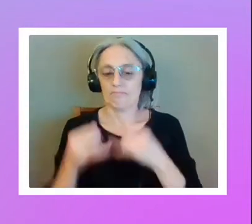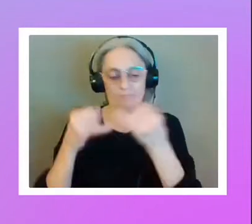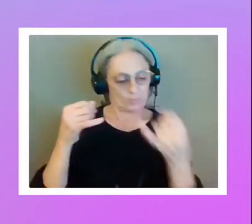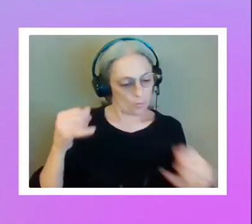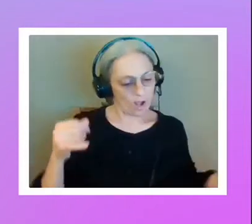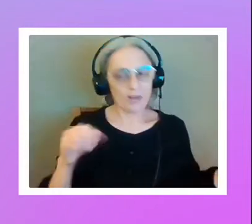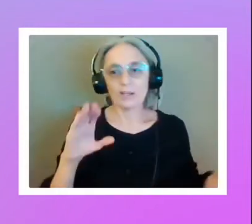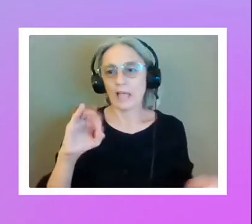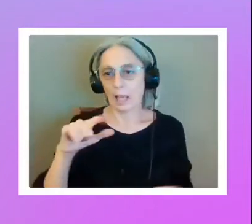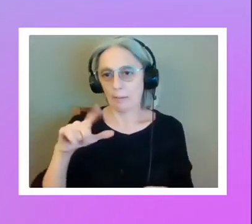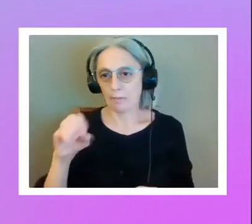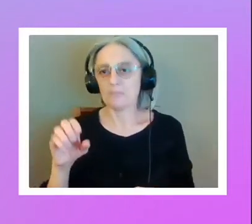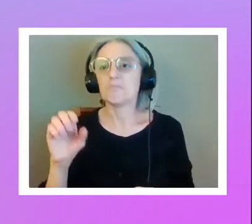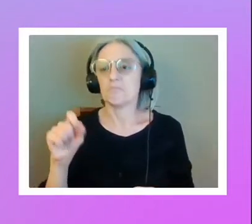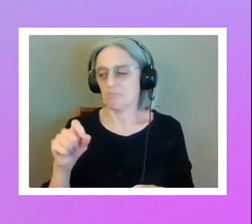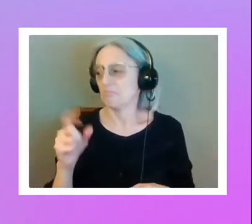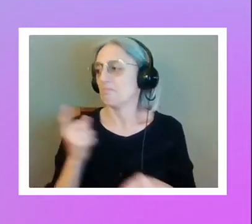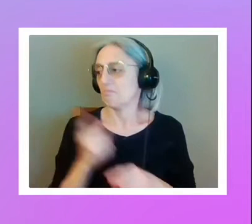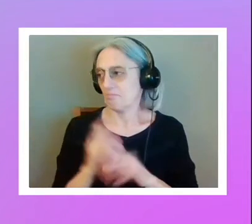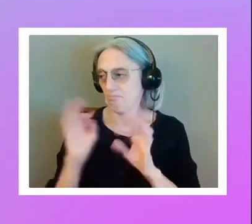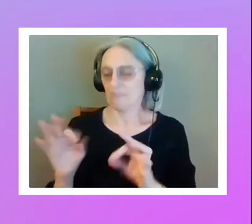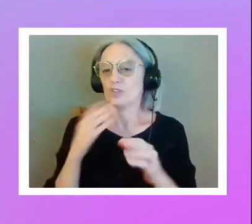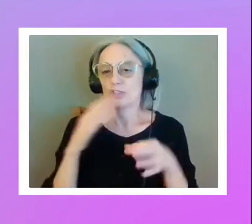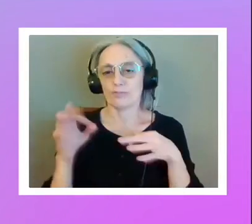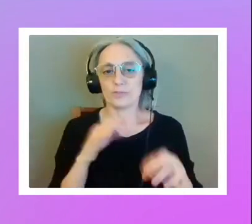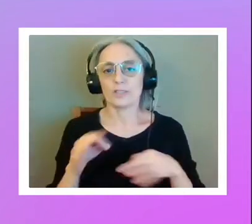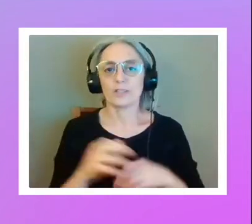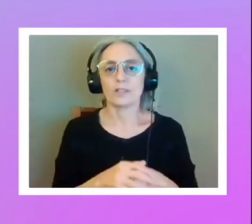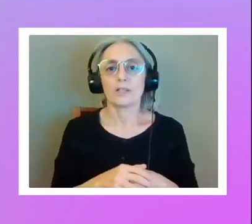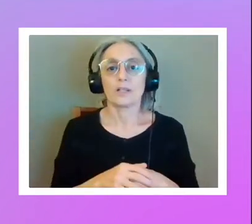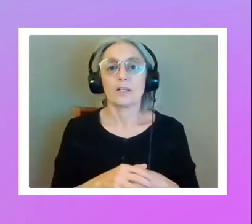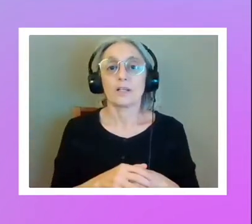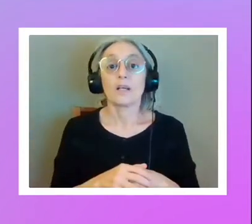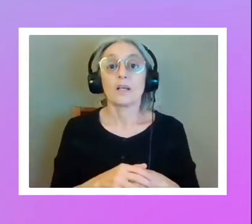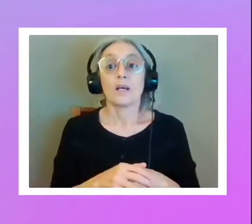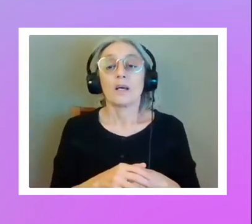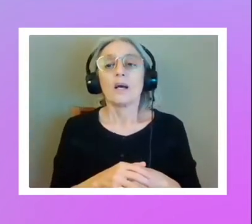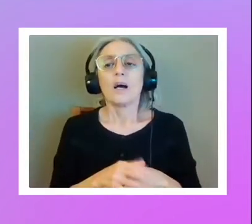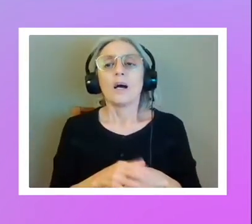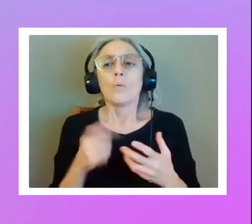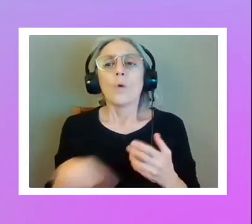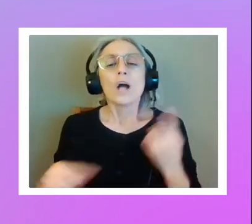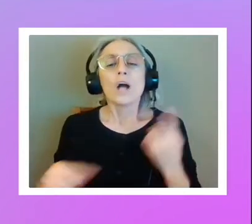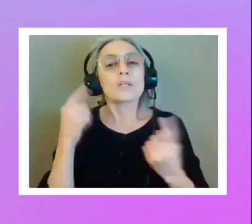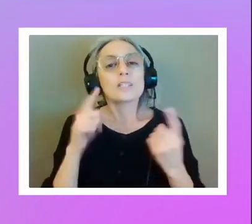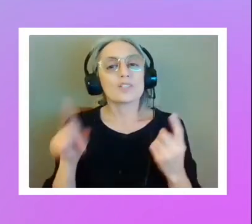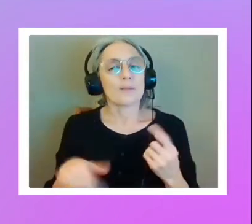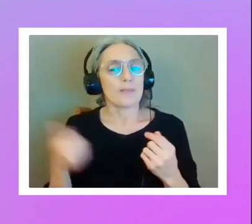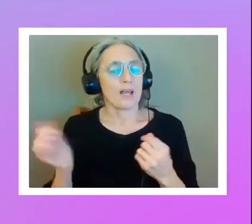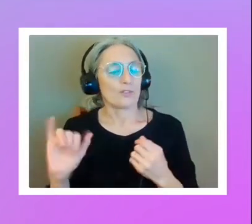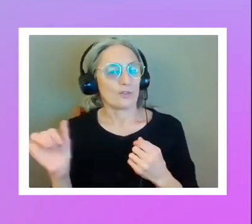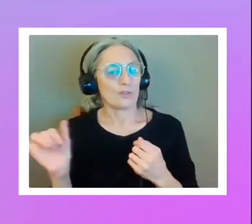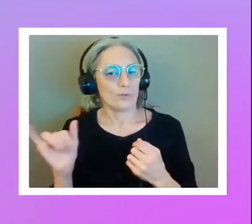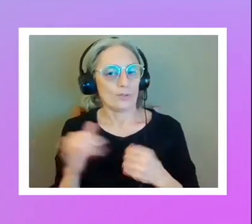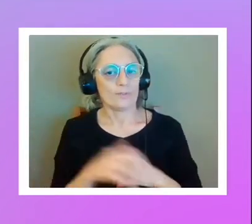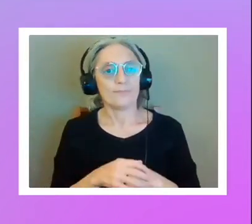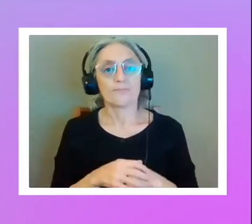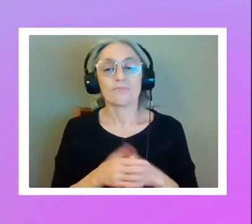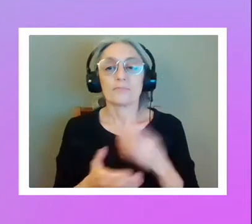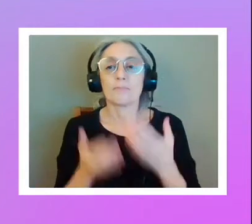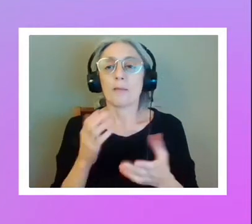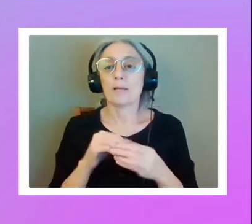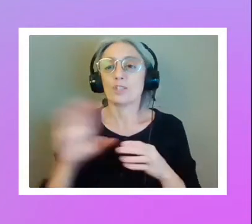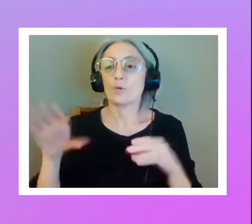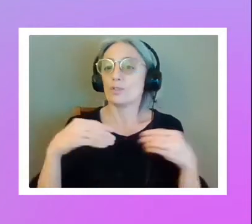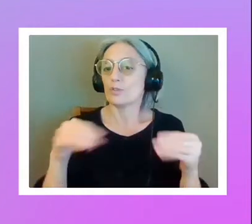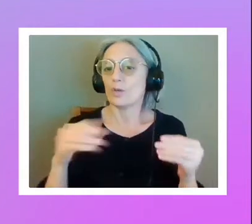like it. So I want you guys to take something else into consideration. When you have products, especially in your stores, when you have products